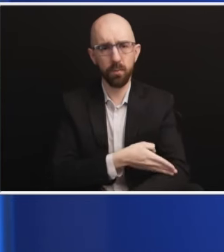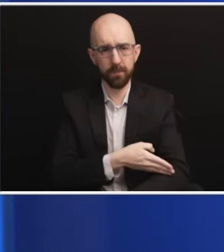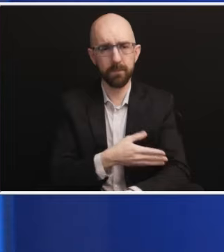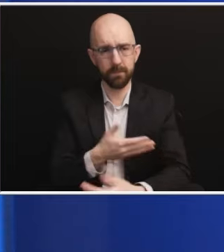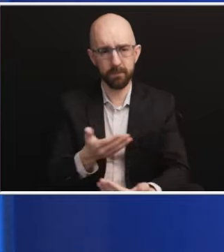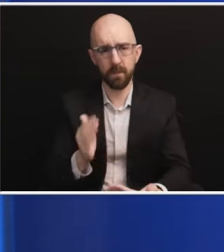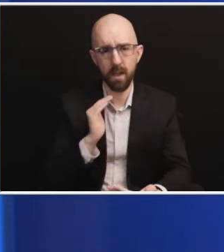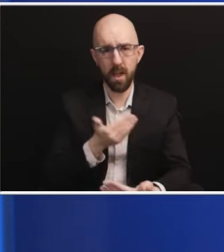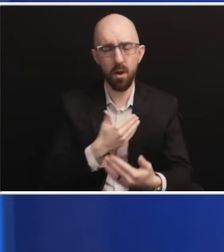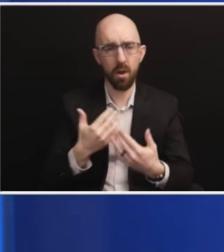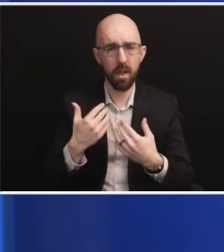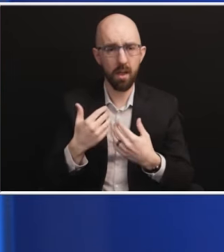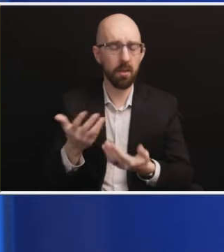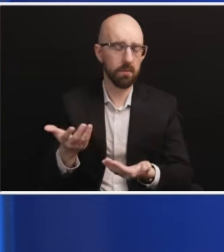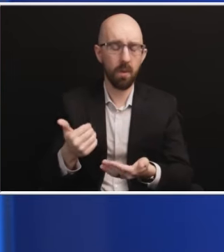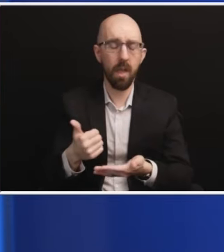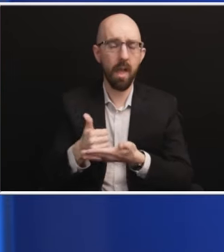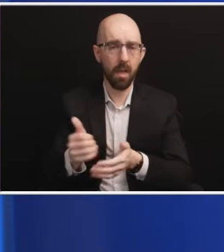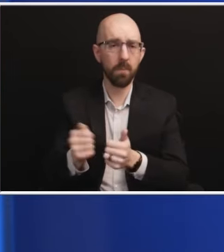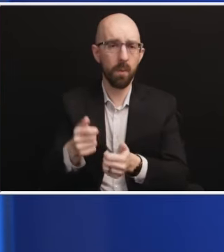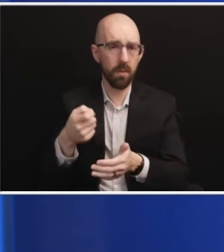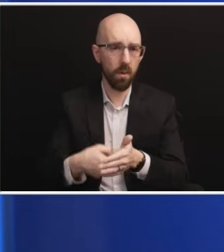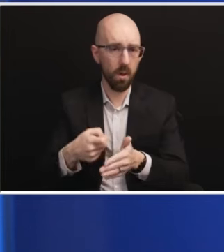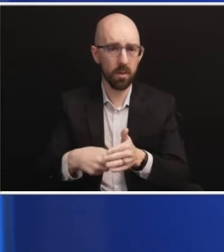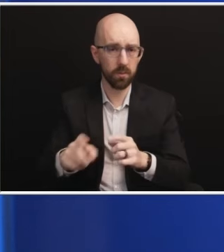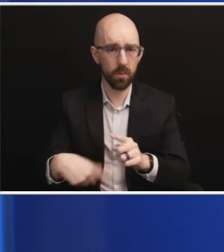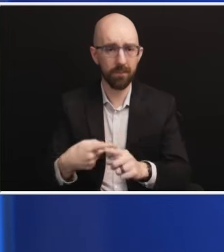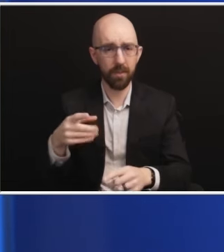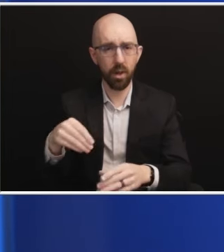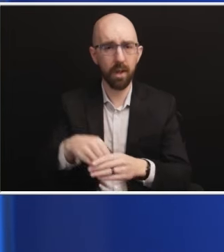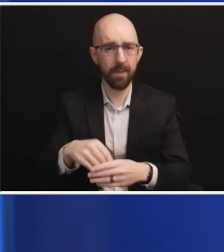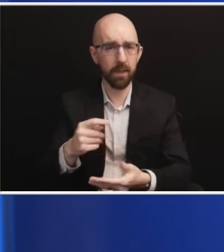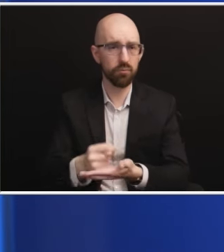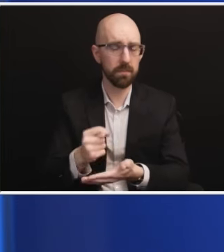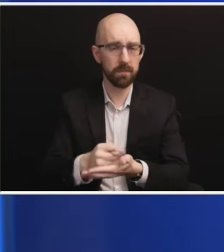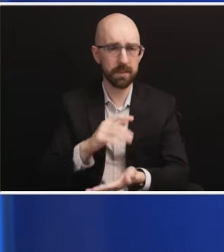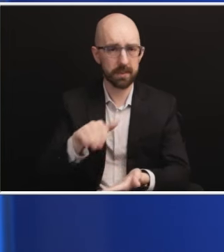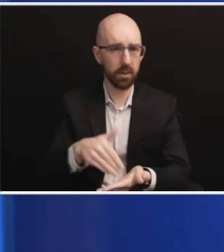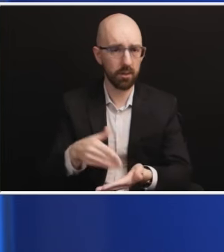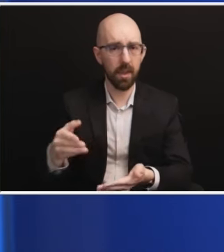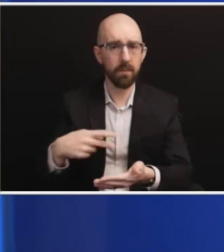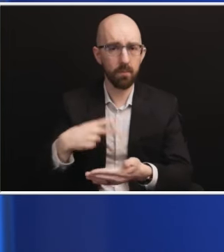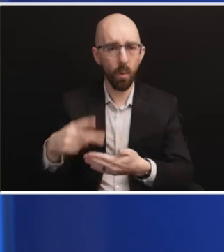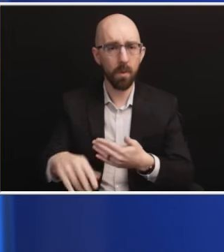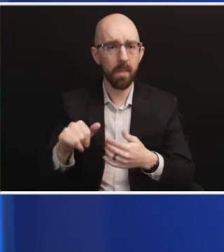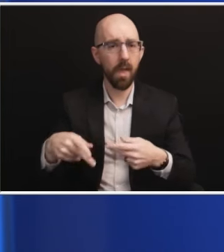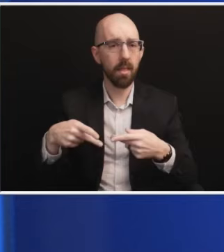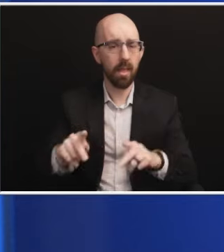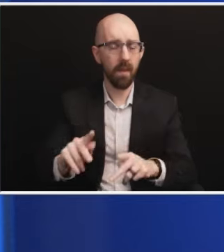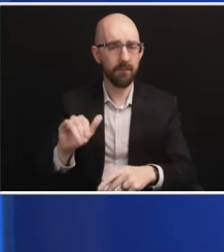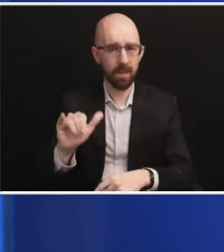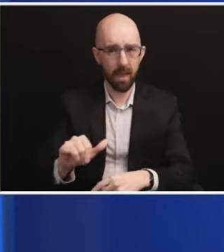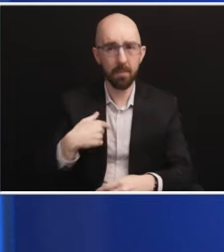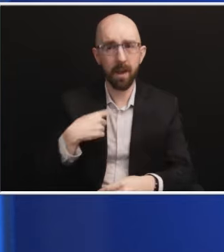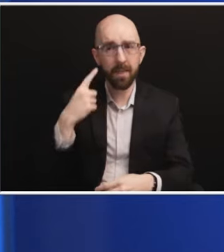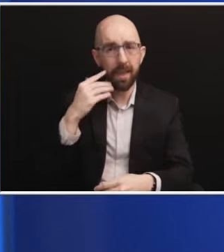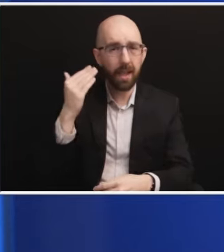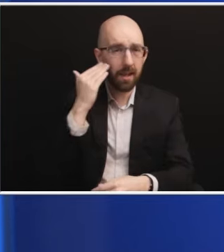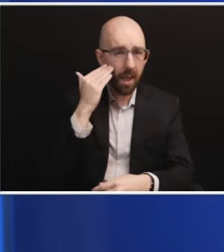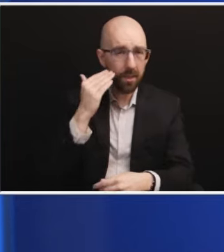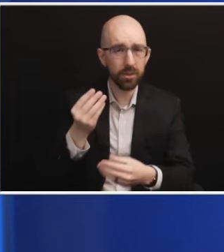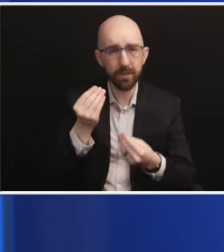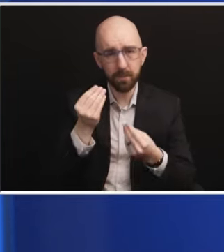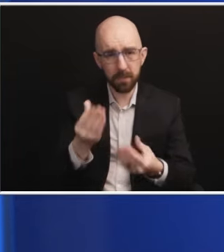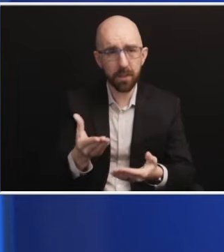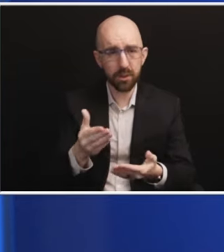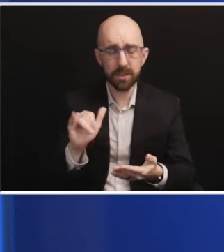help them with their expenses when they are in the treatment center, and there are programs that allow for that. But I think knowledge and information is the